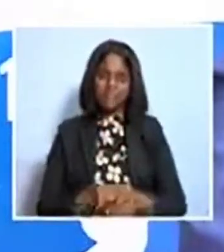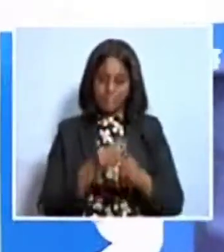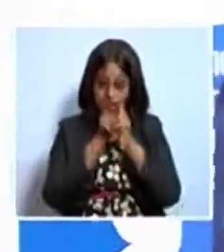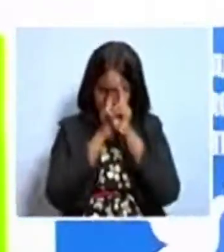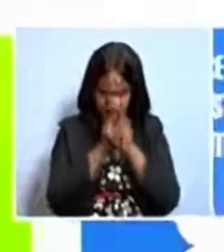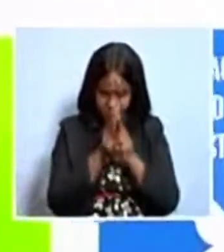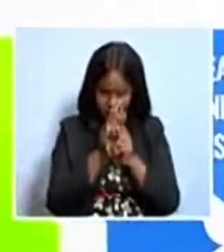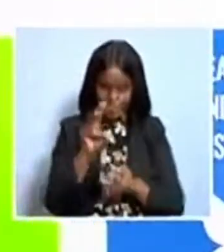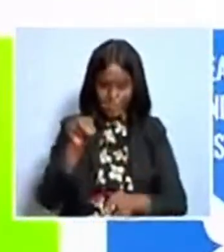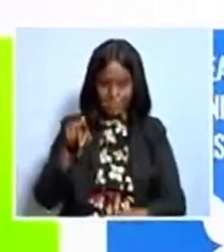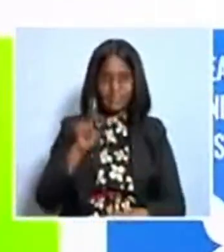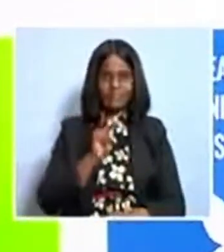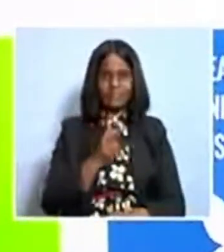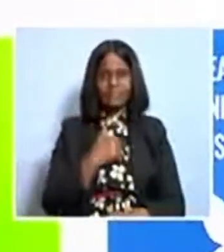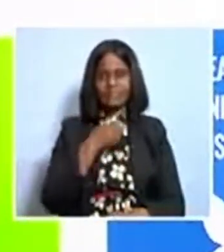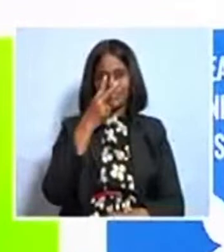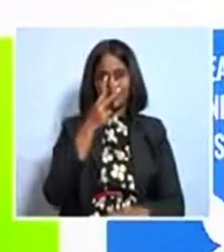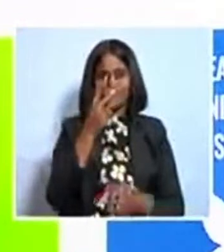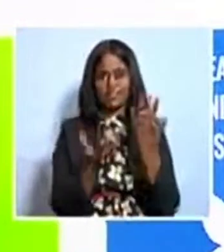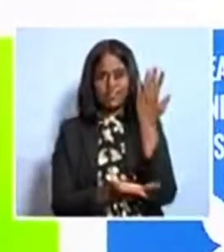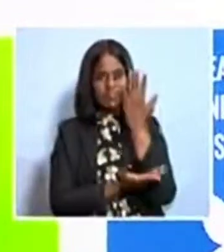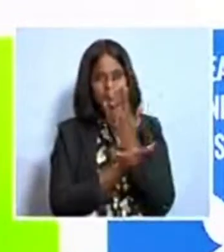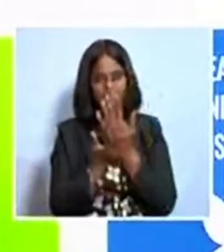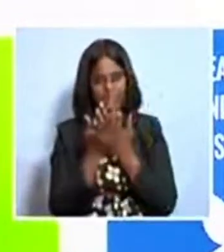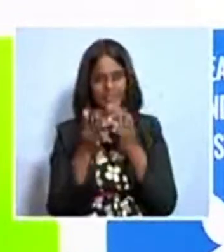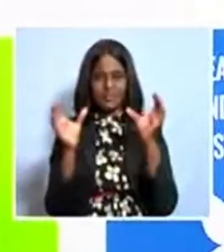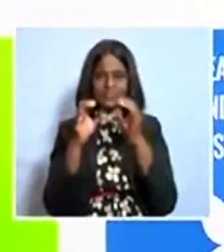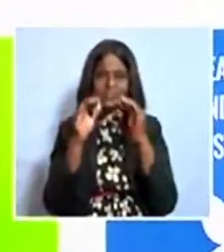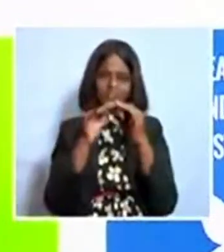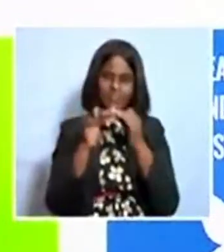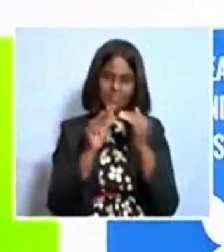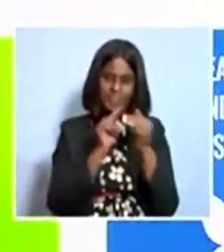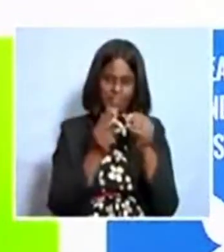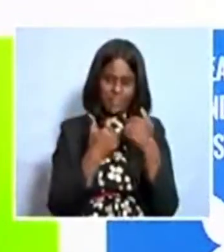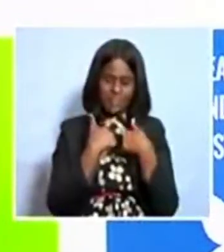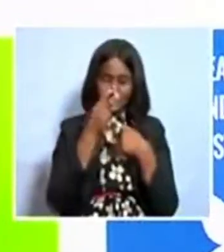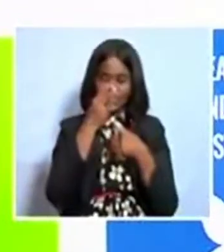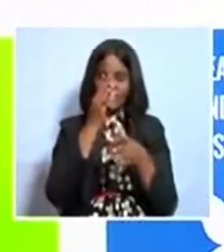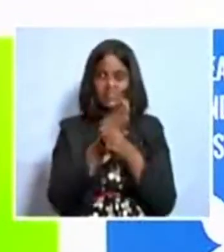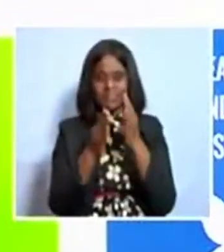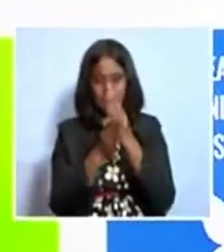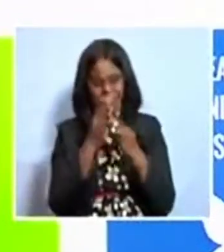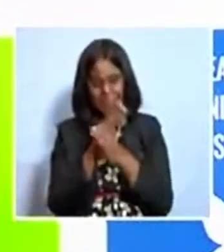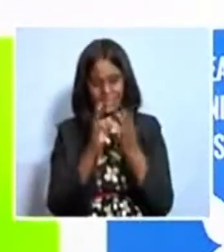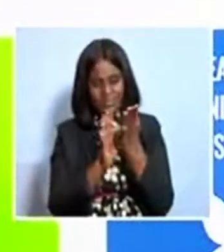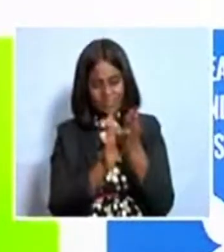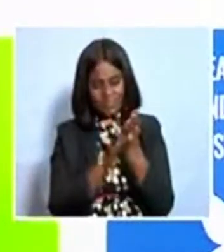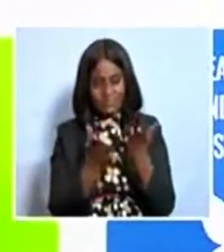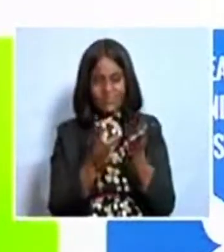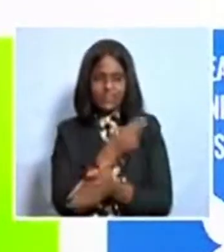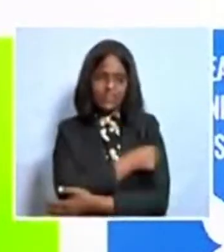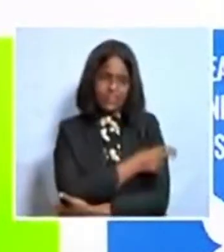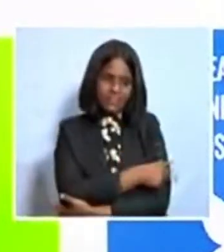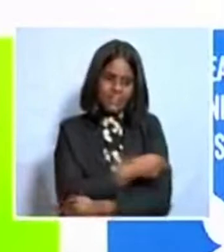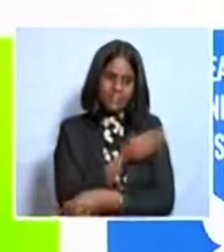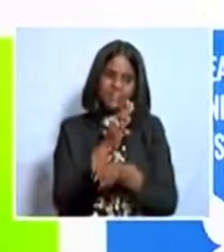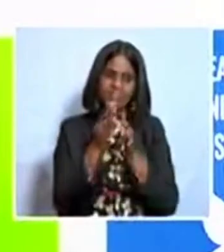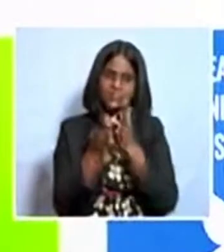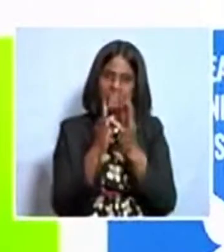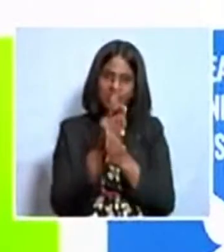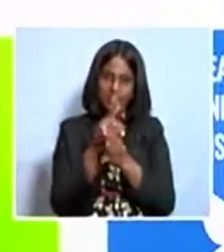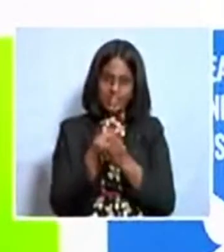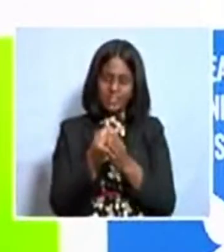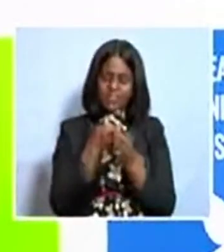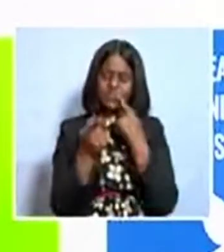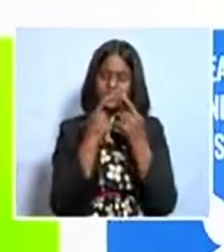mentioned we've seen some developments in infrastructure at the community level. We've seen some schools being built. We've seen some health posts being built. And I'll speak to the